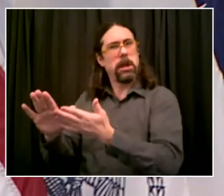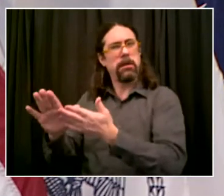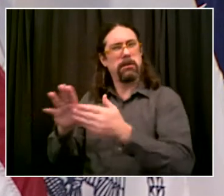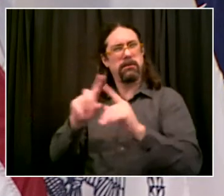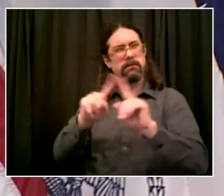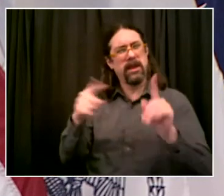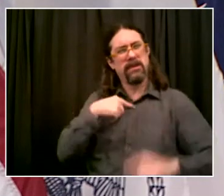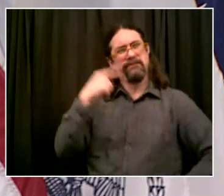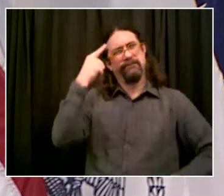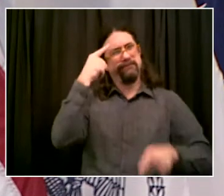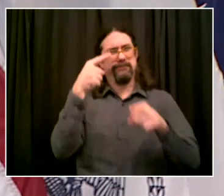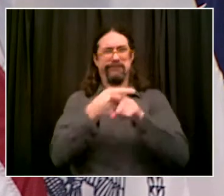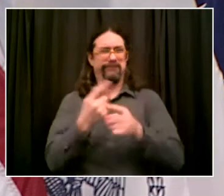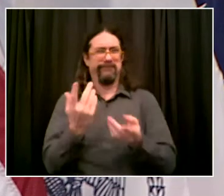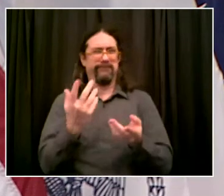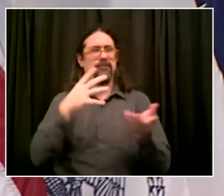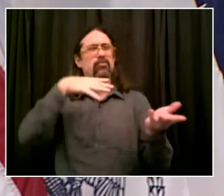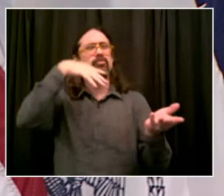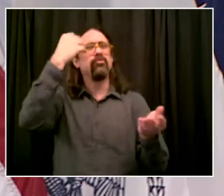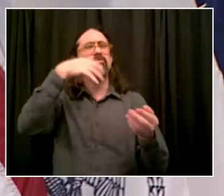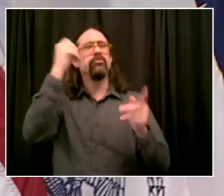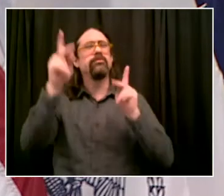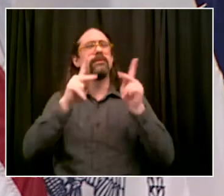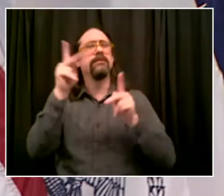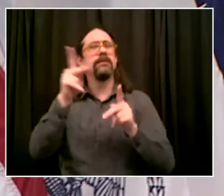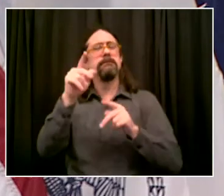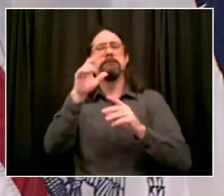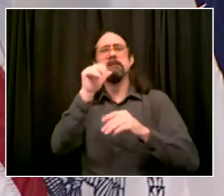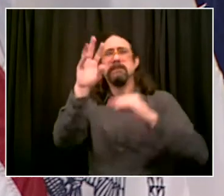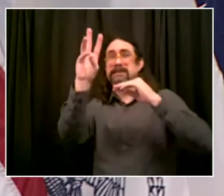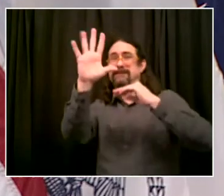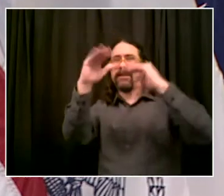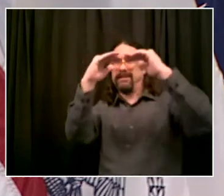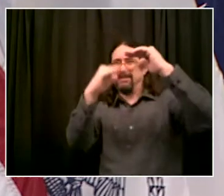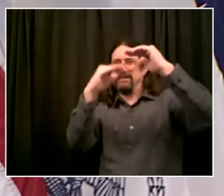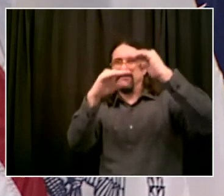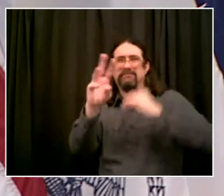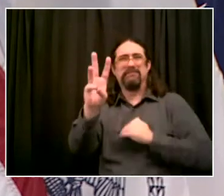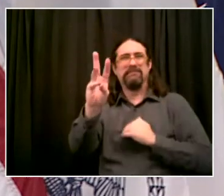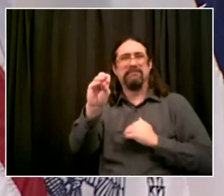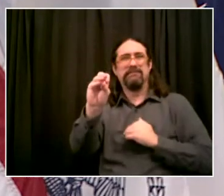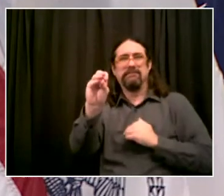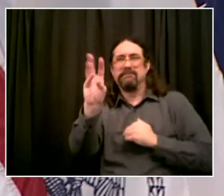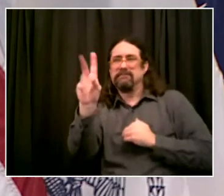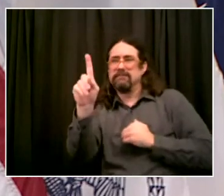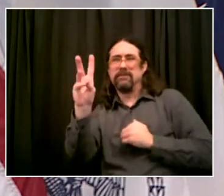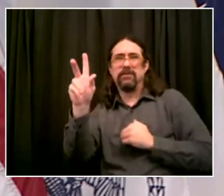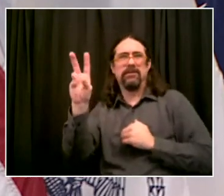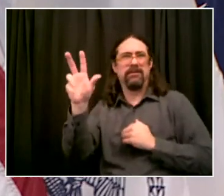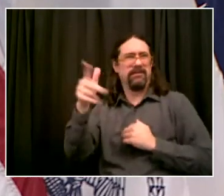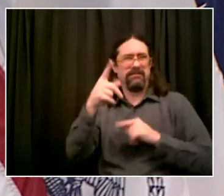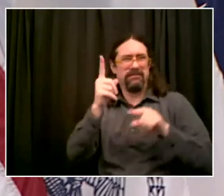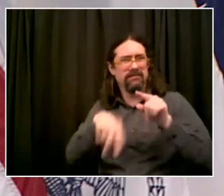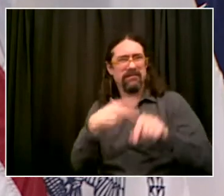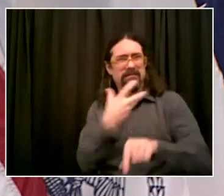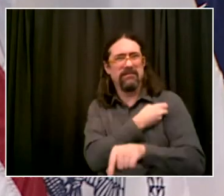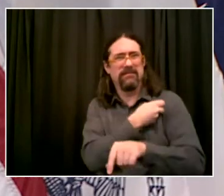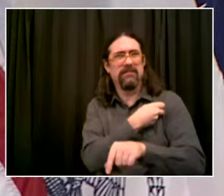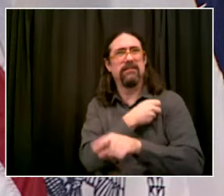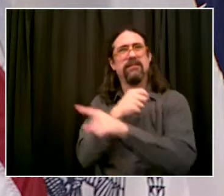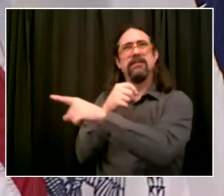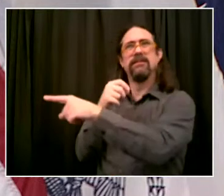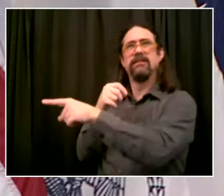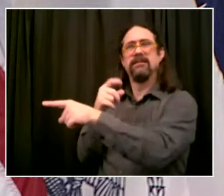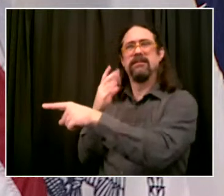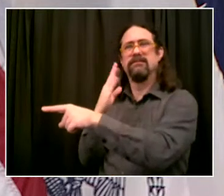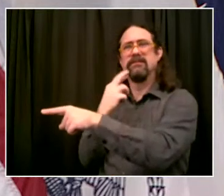presume, fairly well from the virus can get the vaccine. That doesn't seem wise. I think the reality